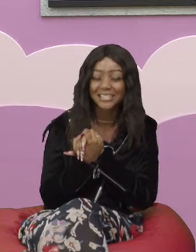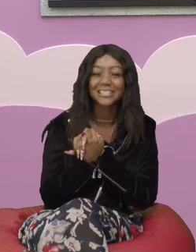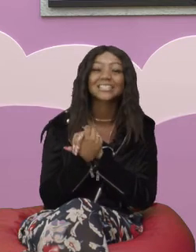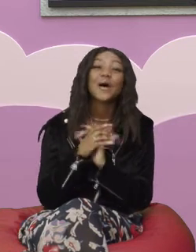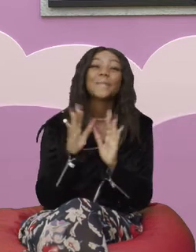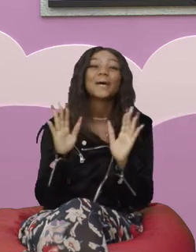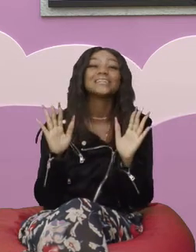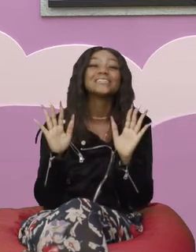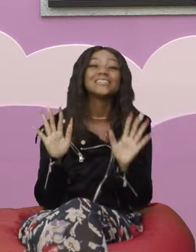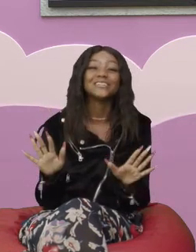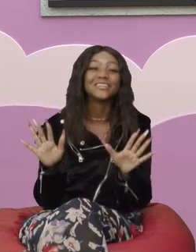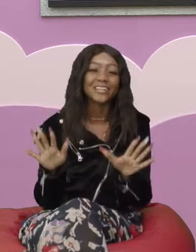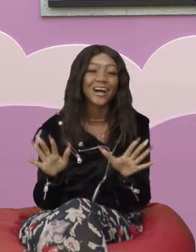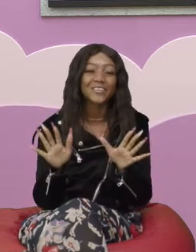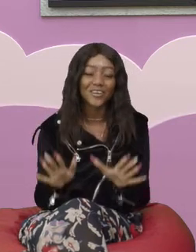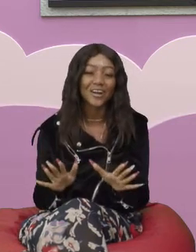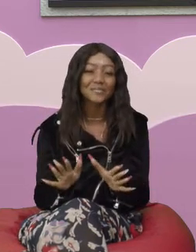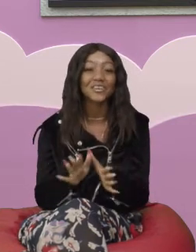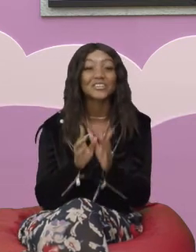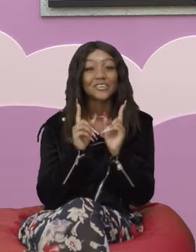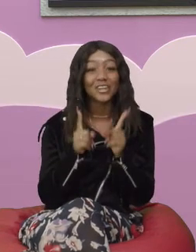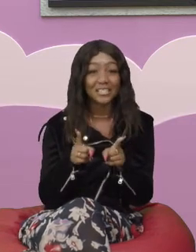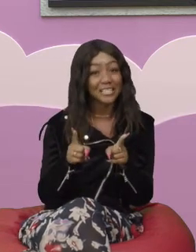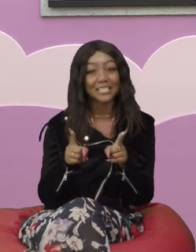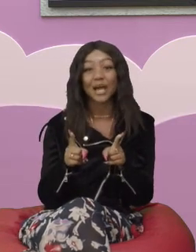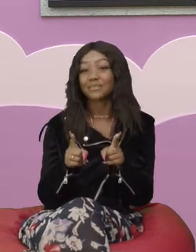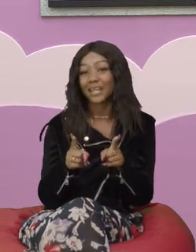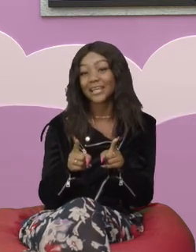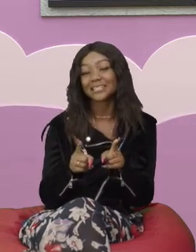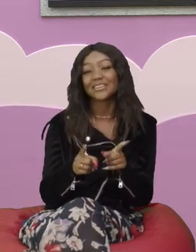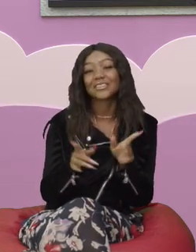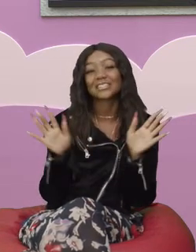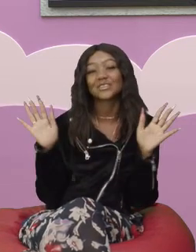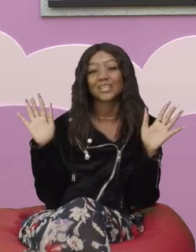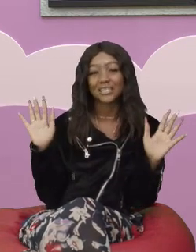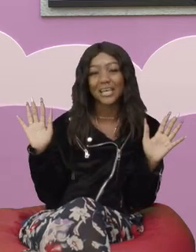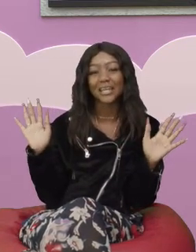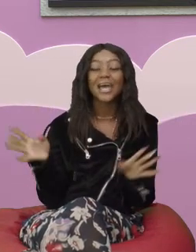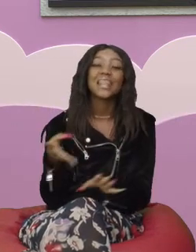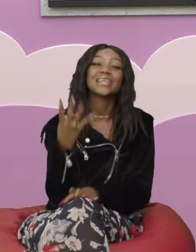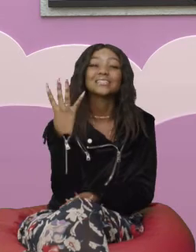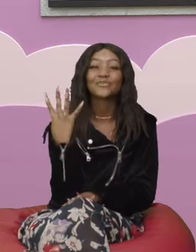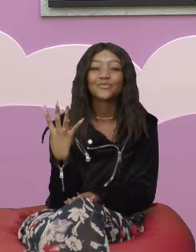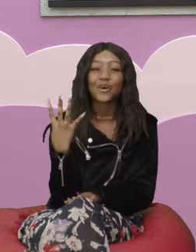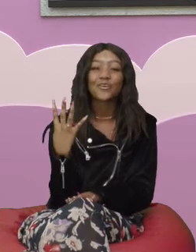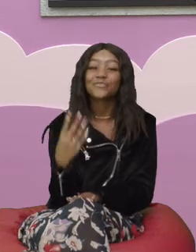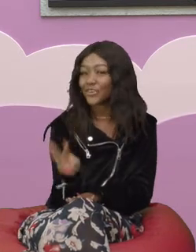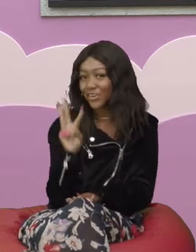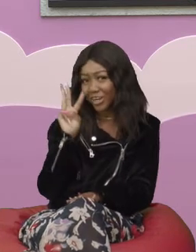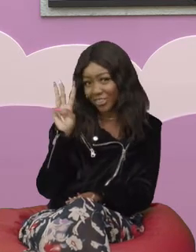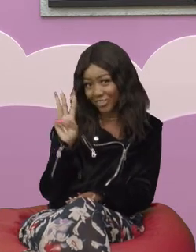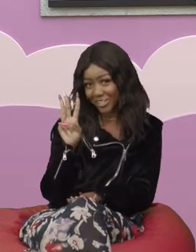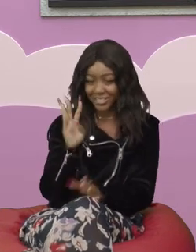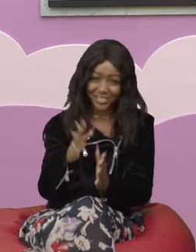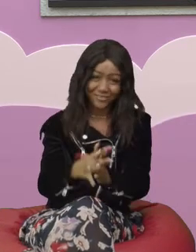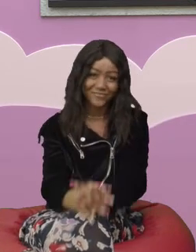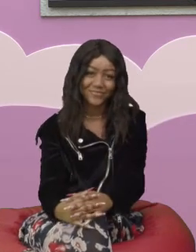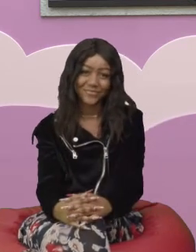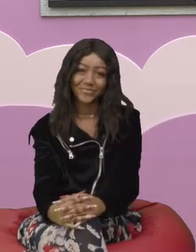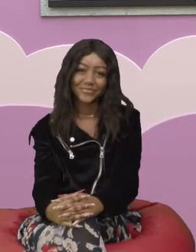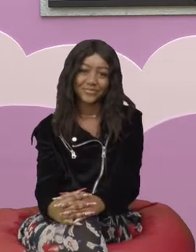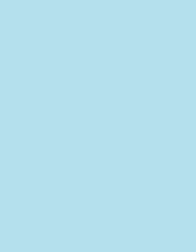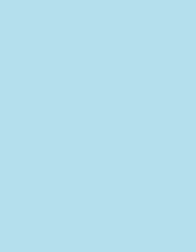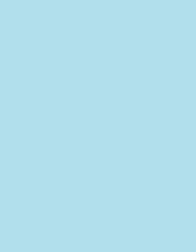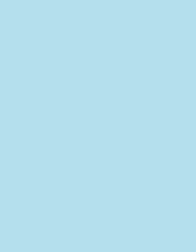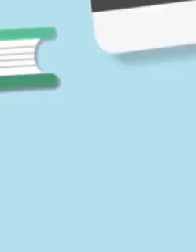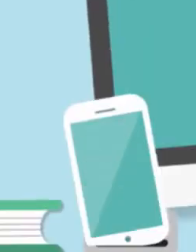seats. Definitely. But do not worry because your lesson is up next. So this is week 10, lesson 4 for grade 3s.